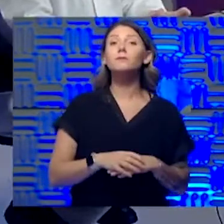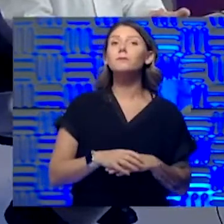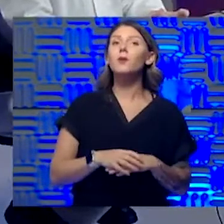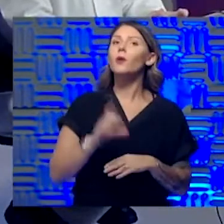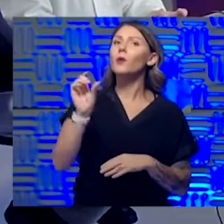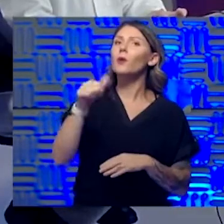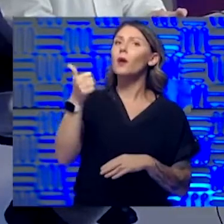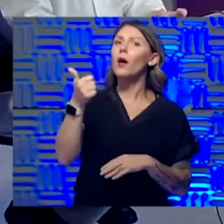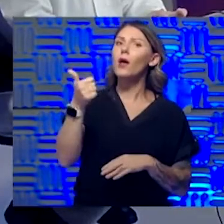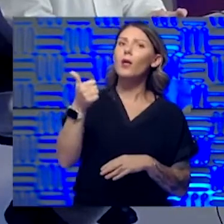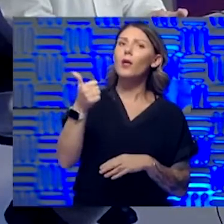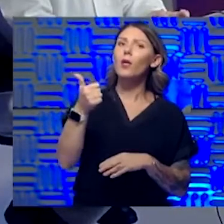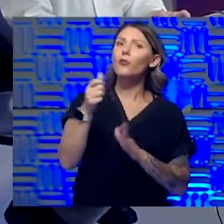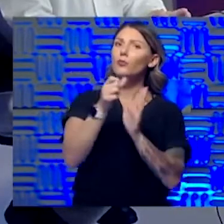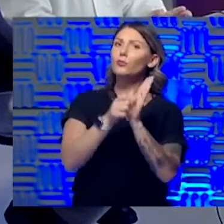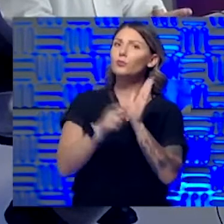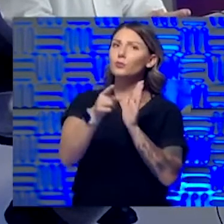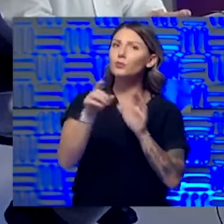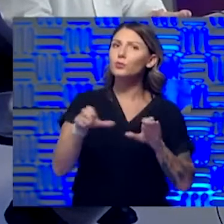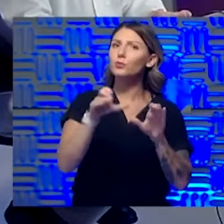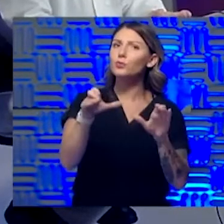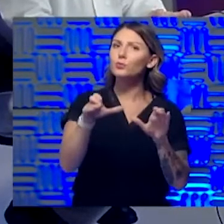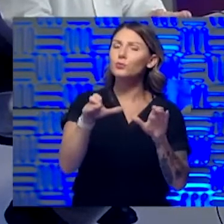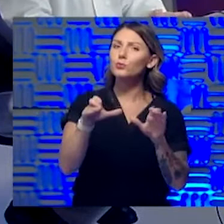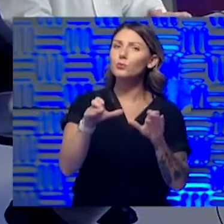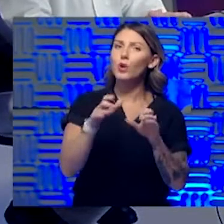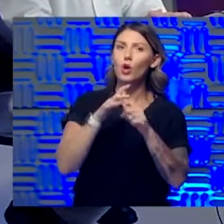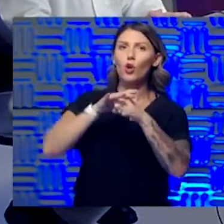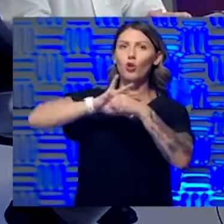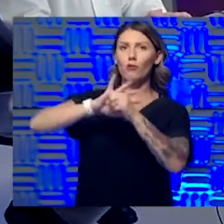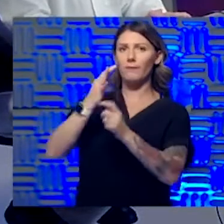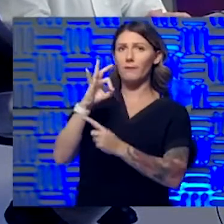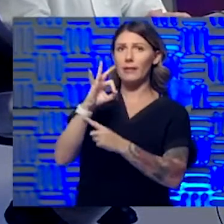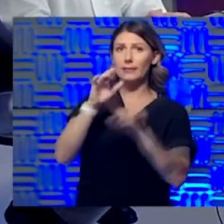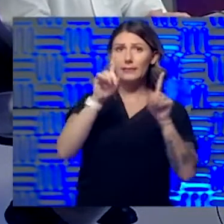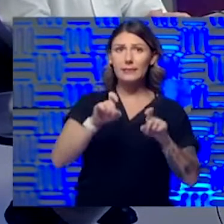procedures do you do COVID testing? This person wants to know